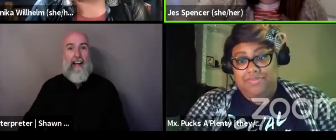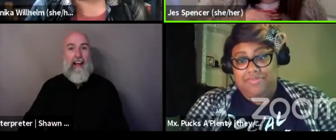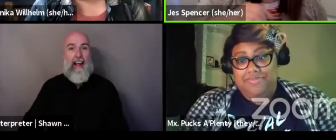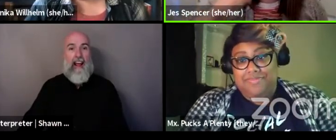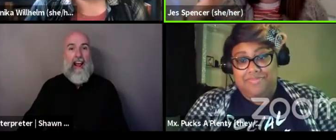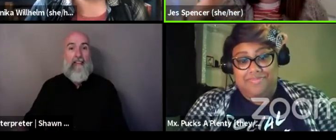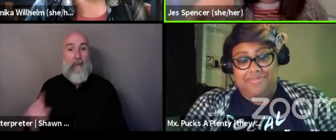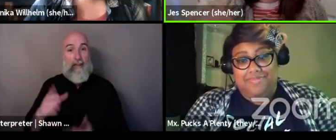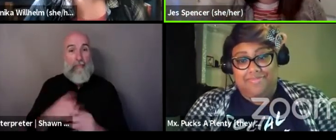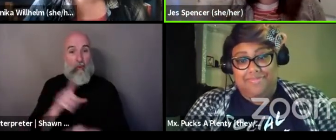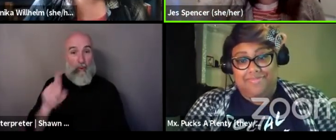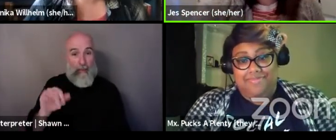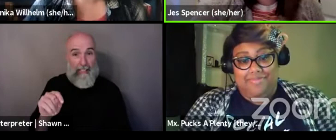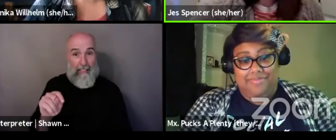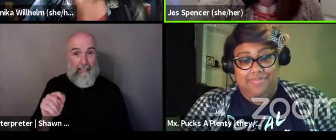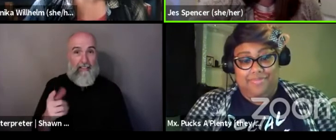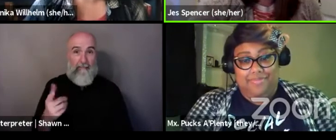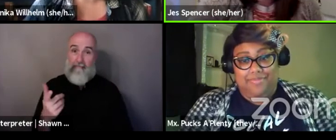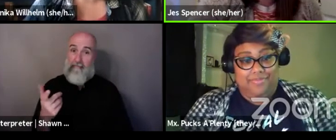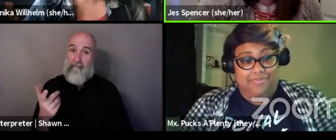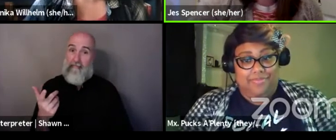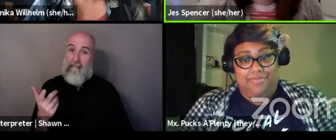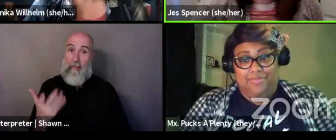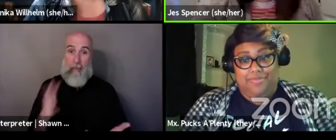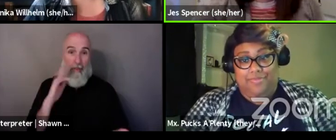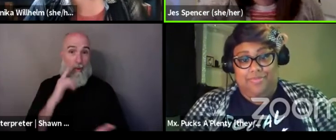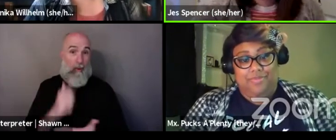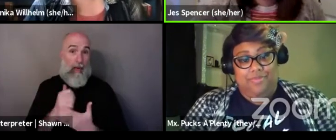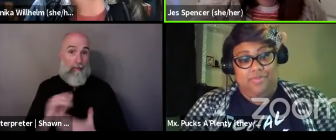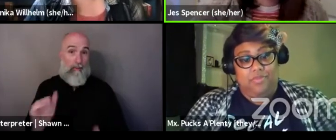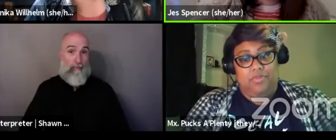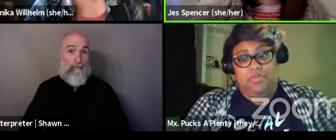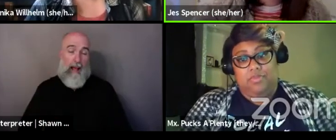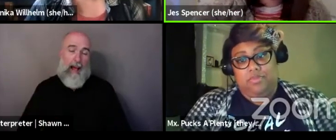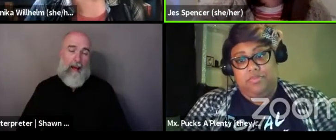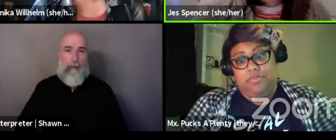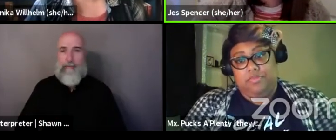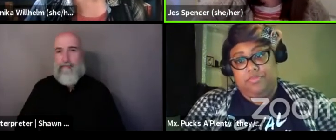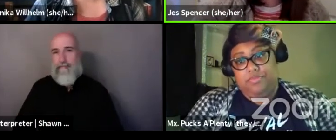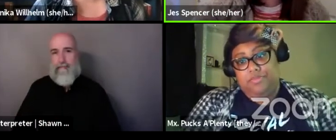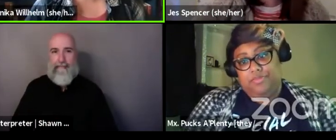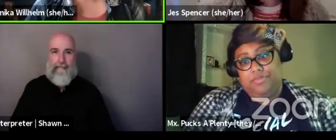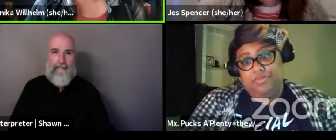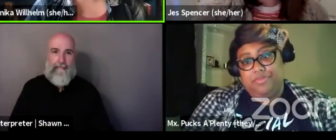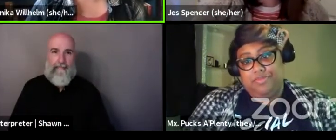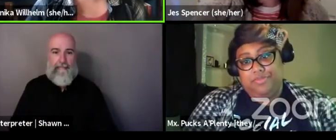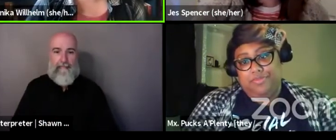need it, like, maybe that will help too. I don't know.